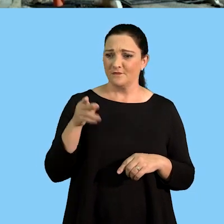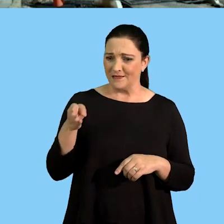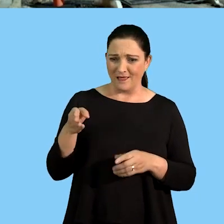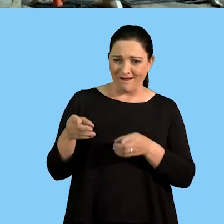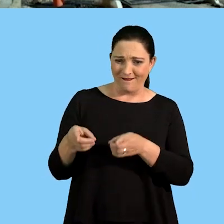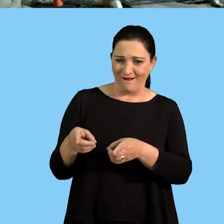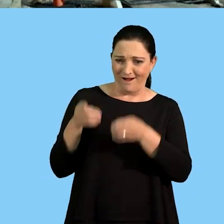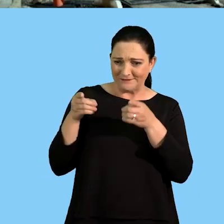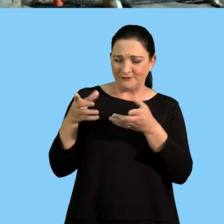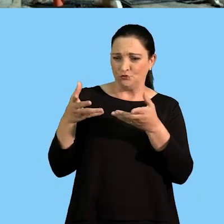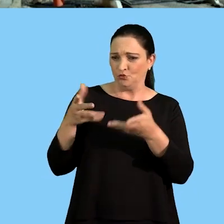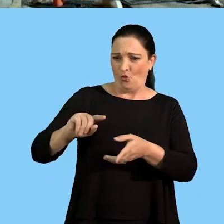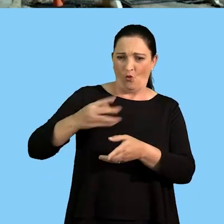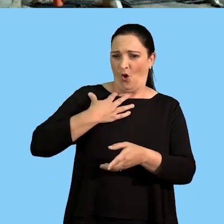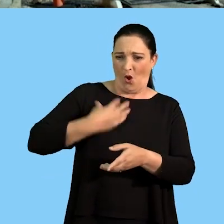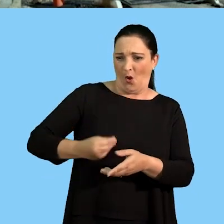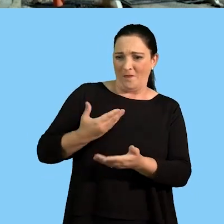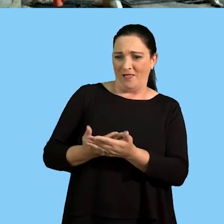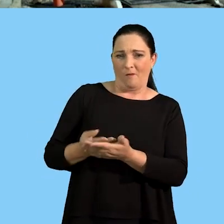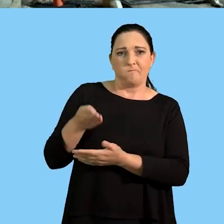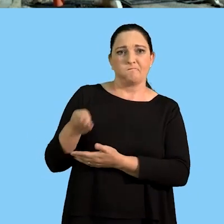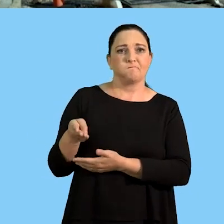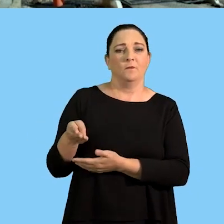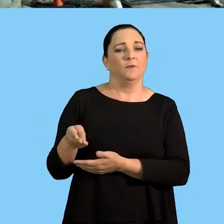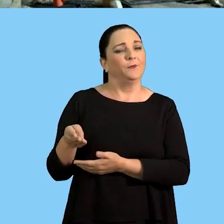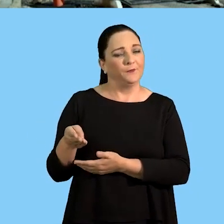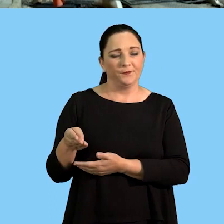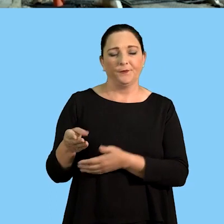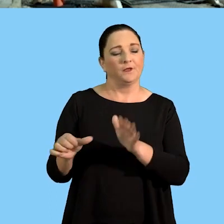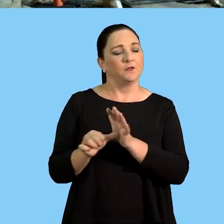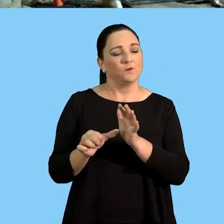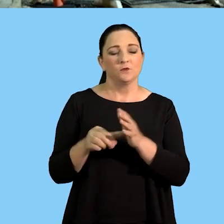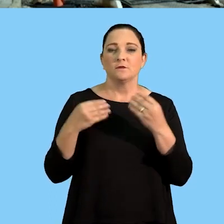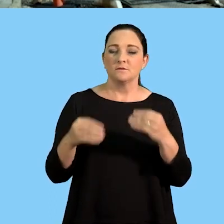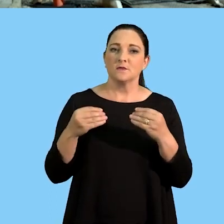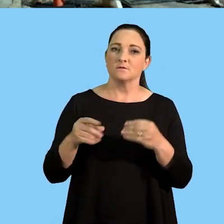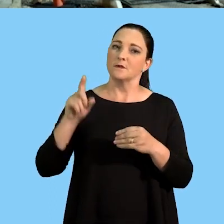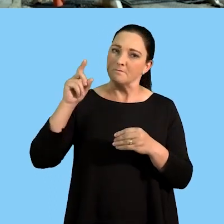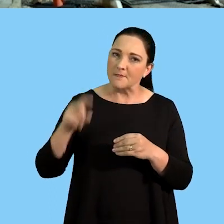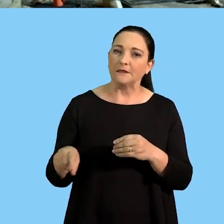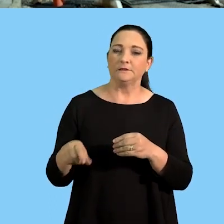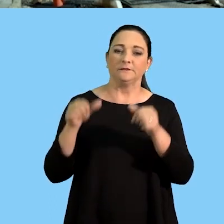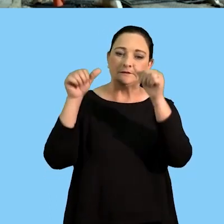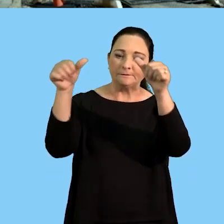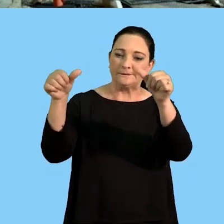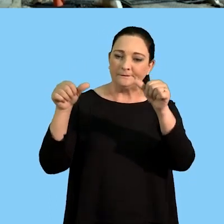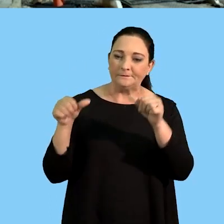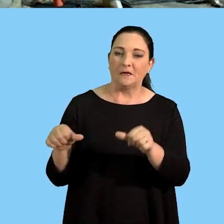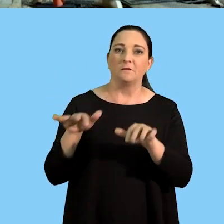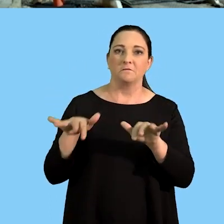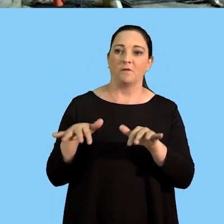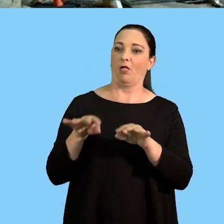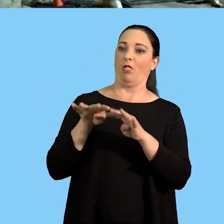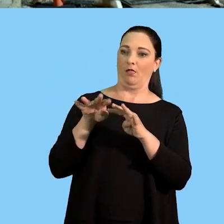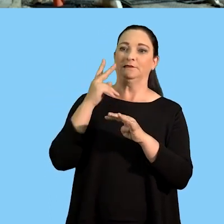is a hazard or a harm in the workplace, it is important for a business to put these warning signs to make sure that